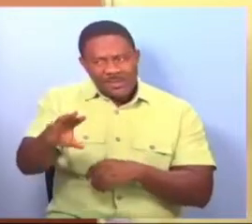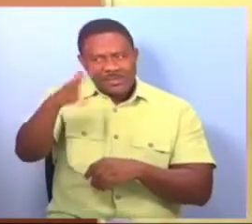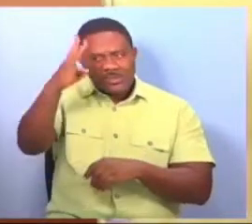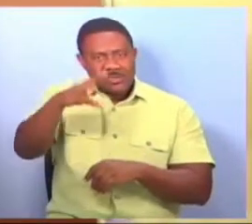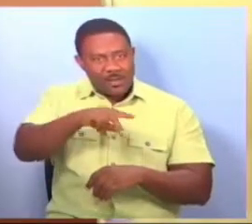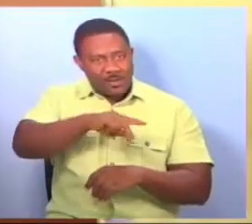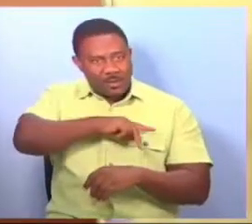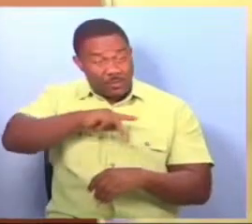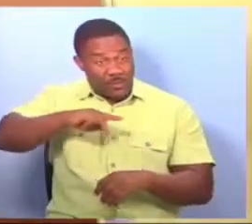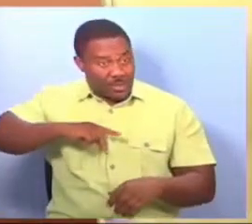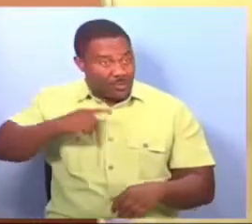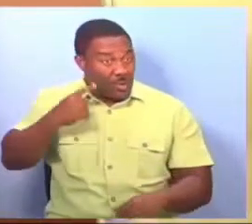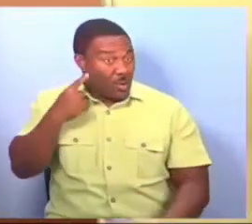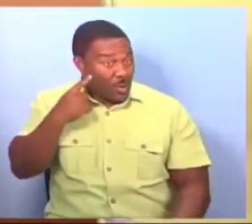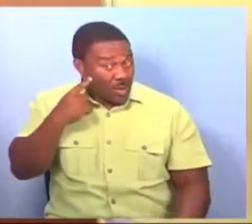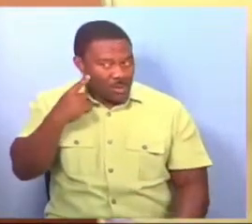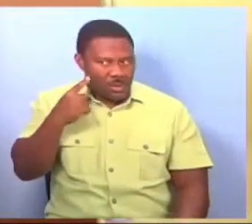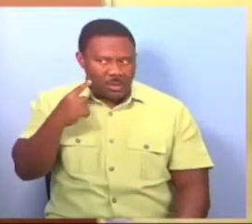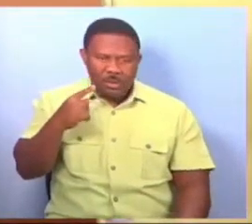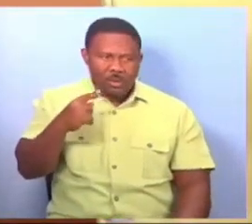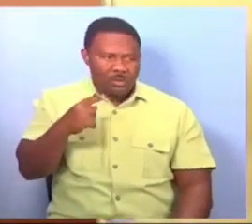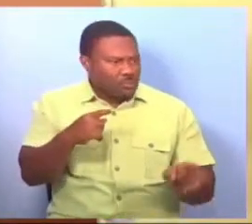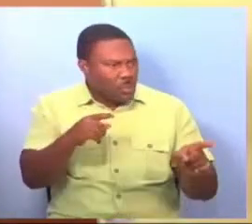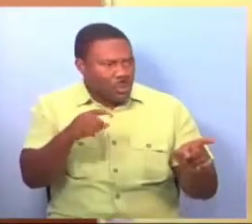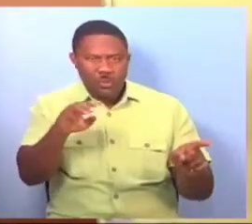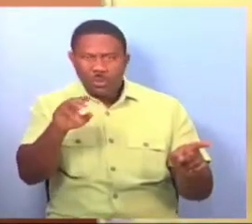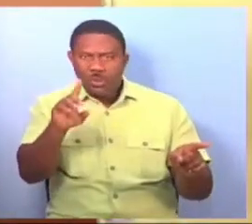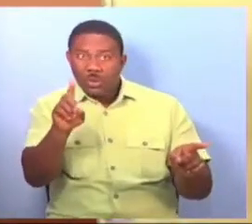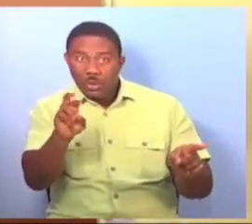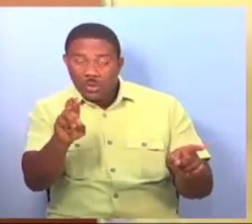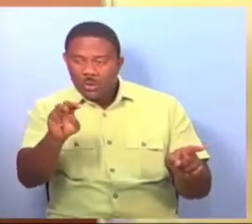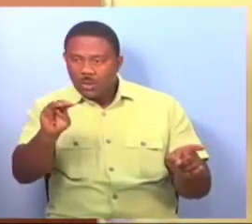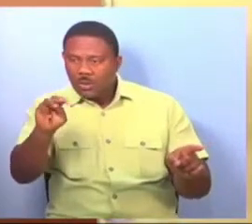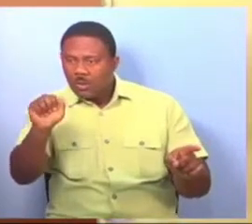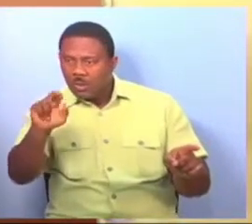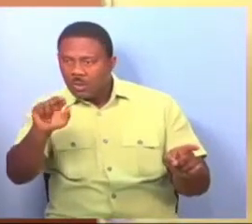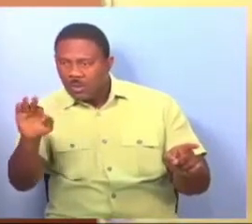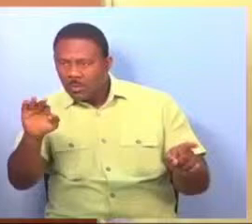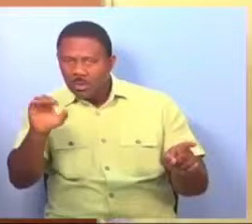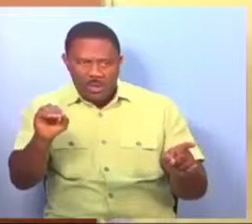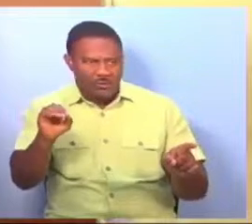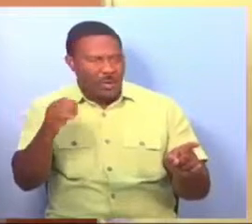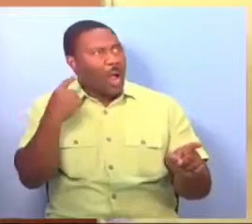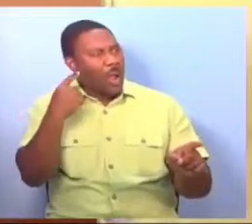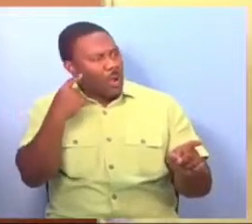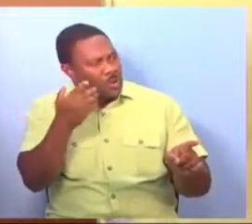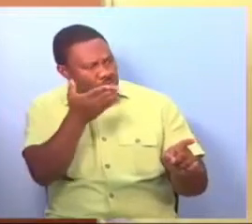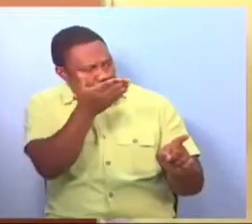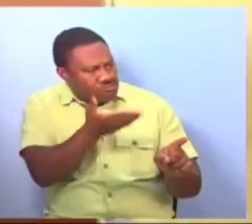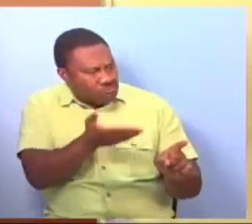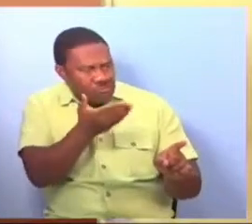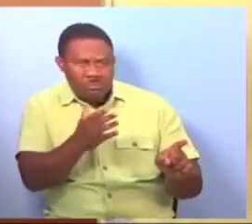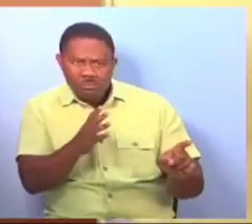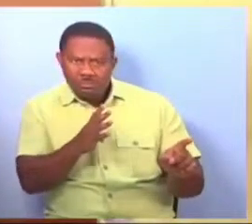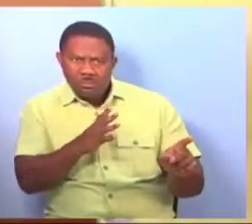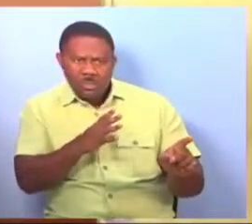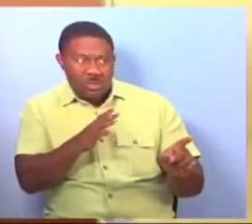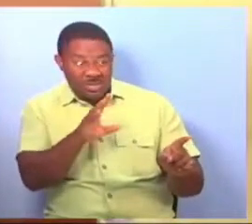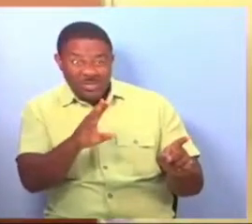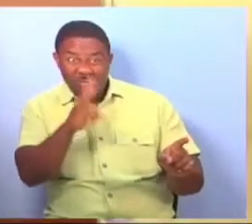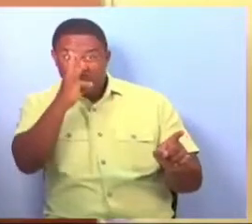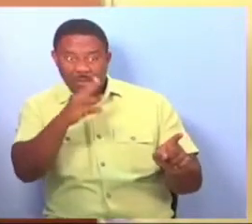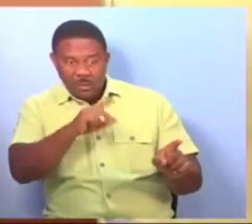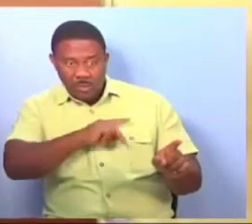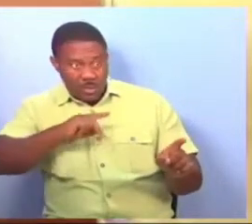I heard about Dr. Marfo and especially the 6th